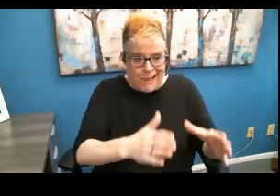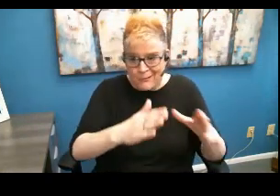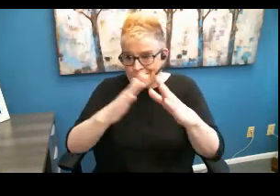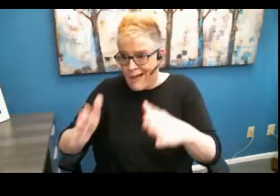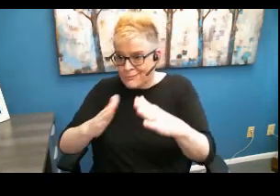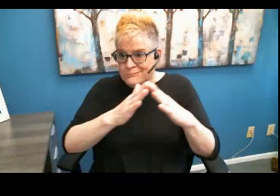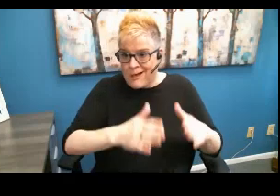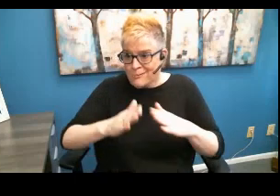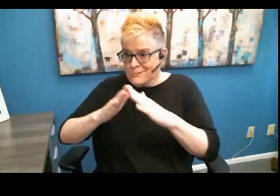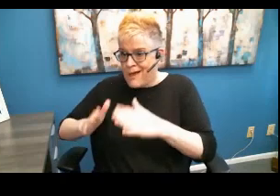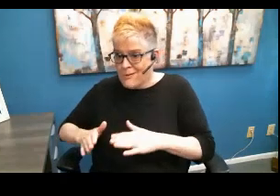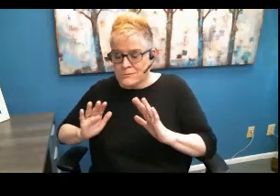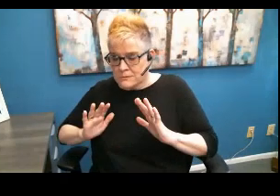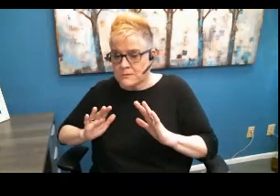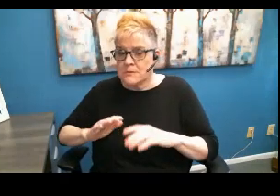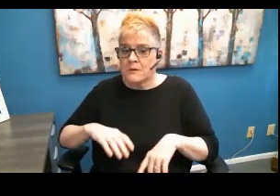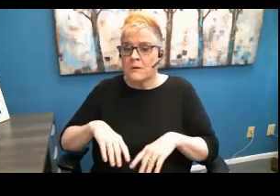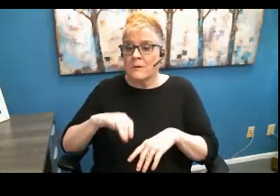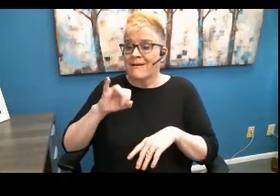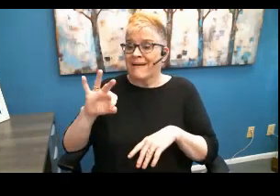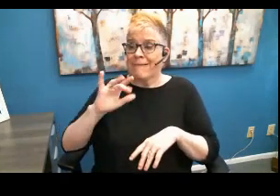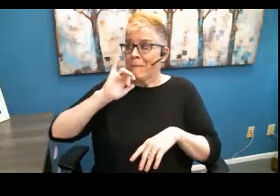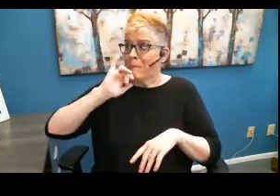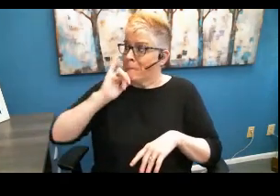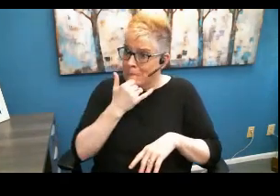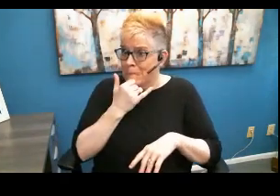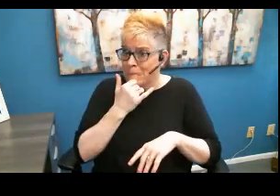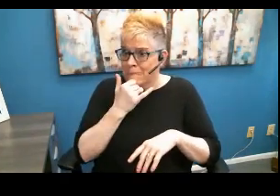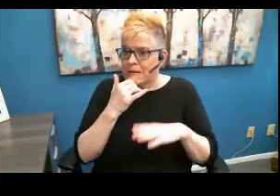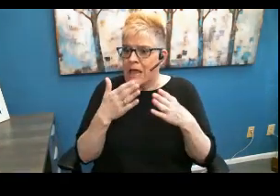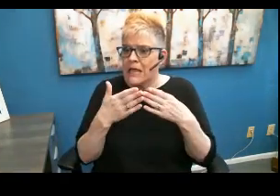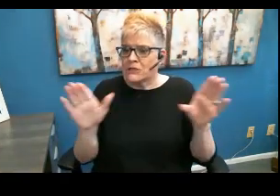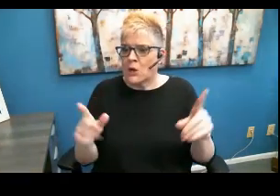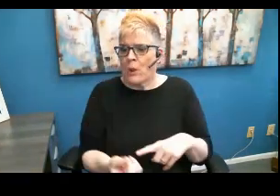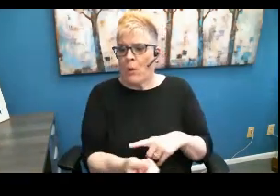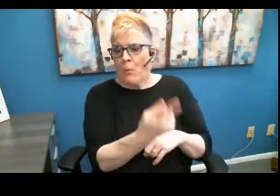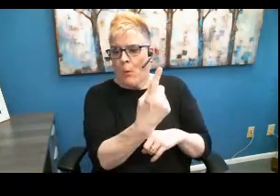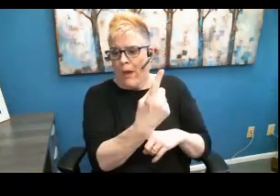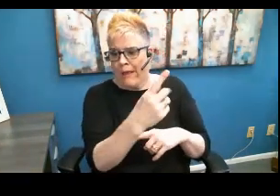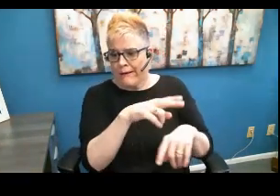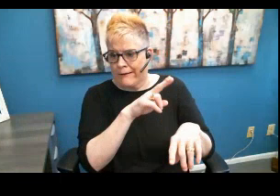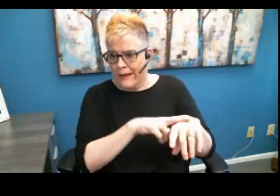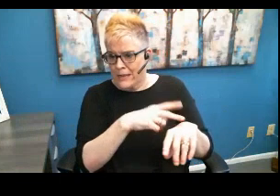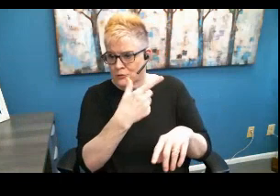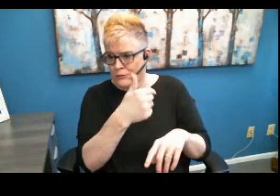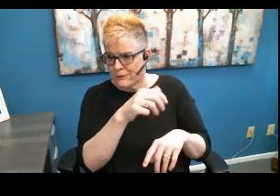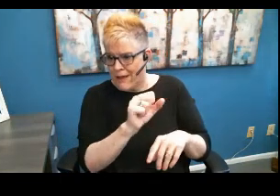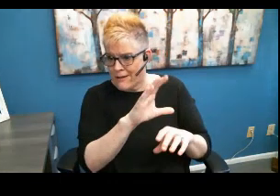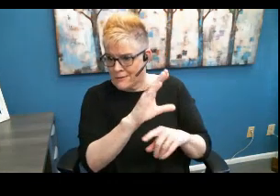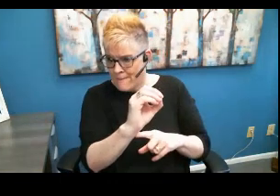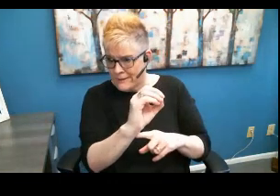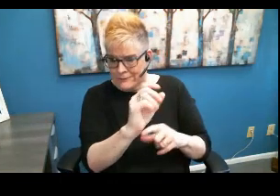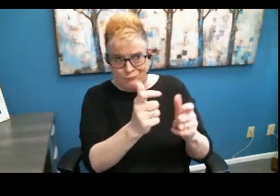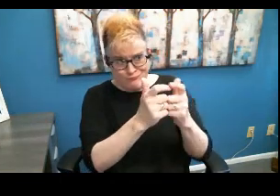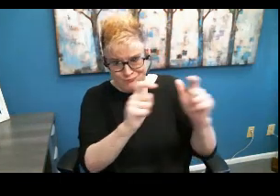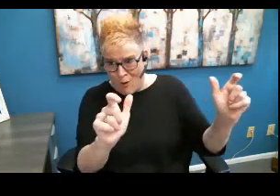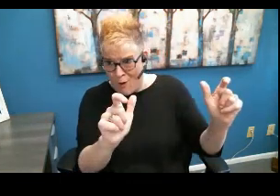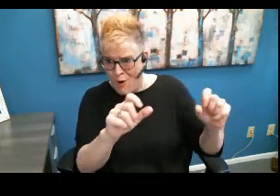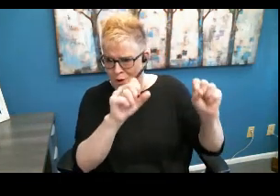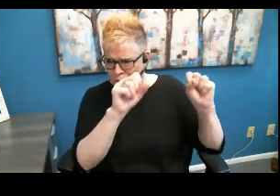in the case of an event, generally you're dealing with one natural gas company. If it's a very large, it could